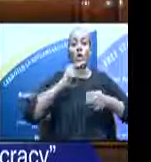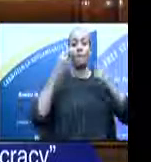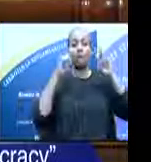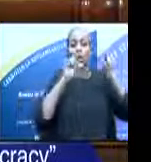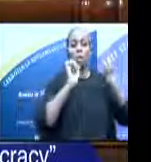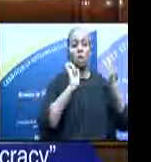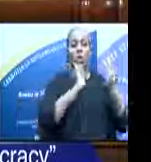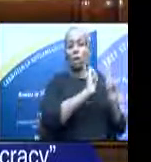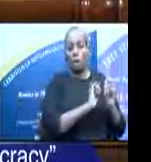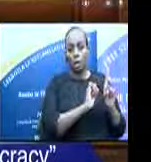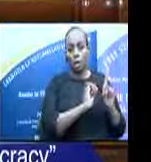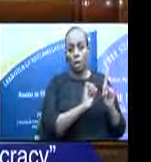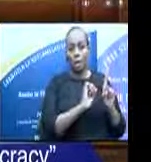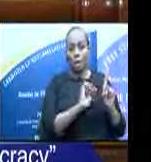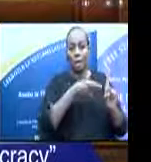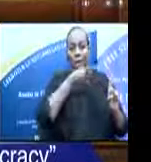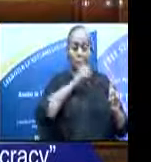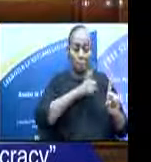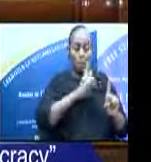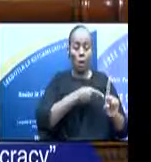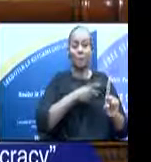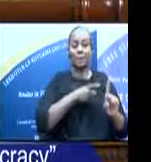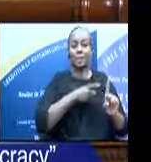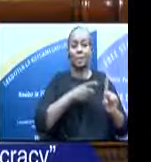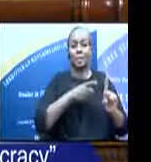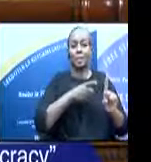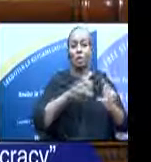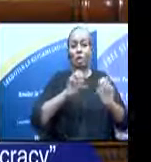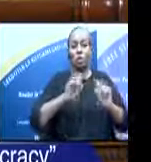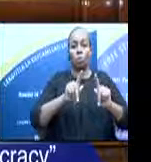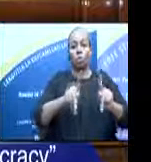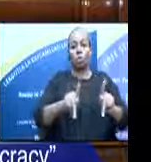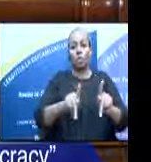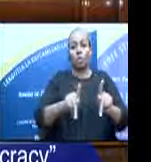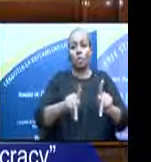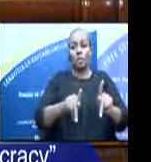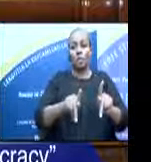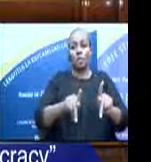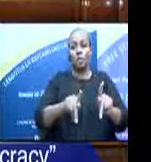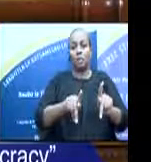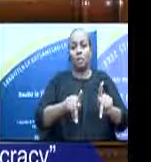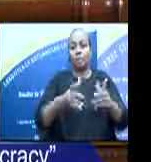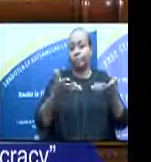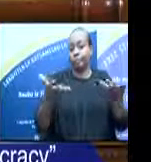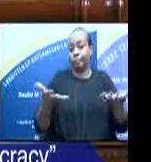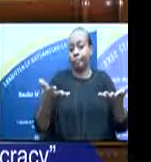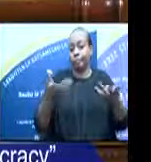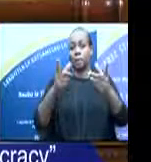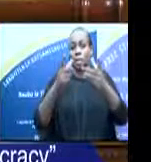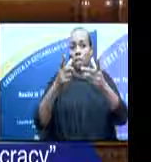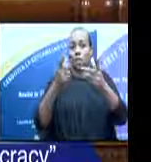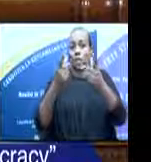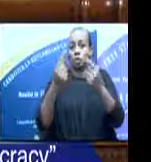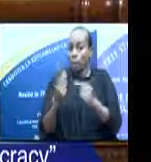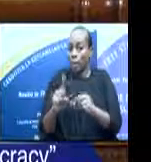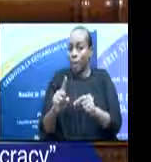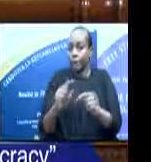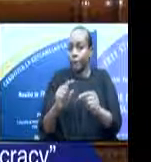views, raising a point of privilege. What am I supposed to do? Stop